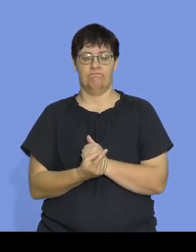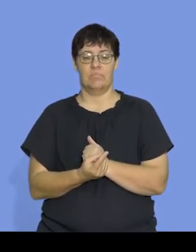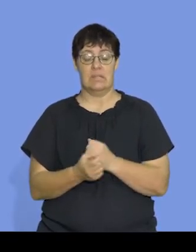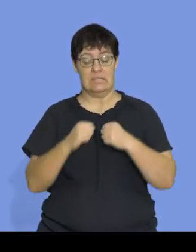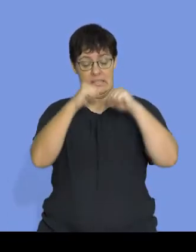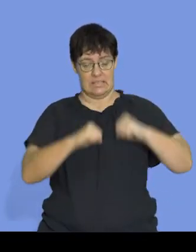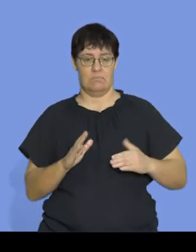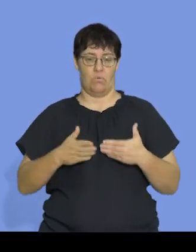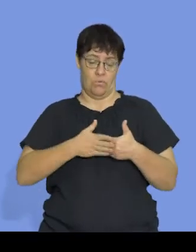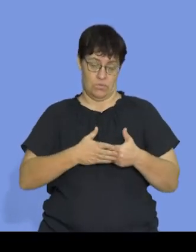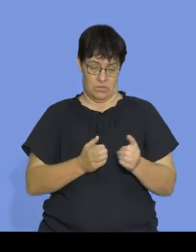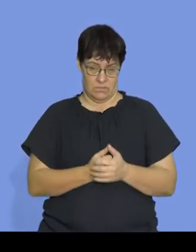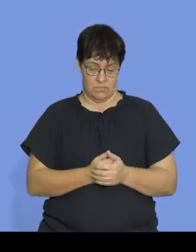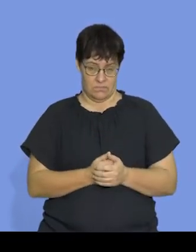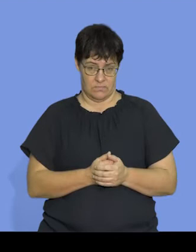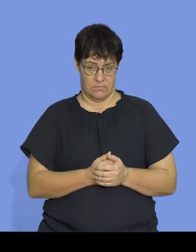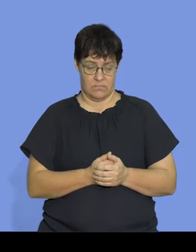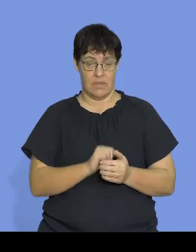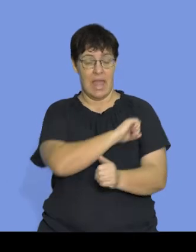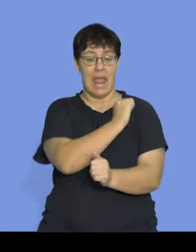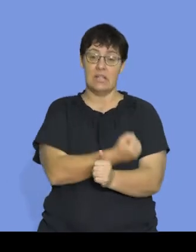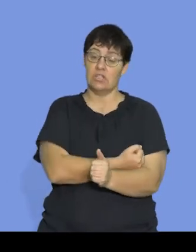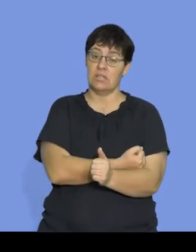system, okay? So we know that energy cannot be